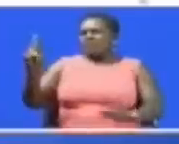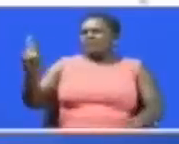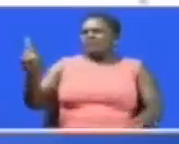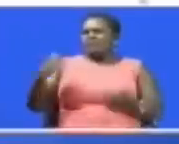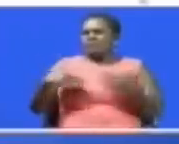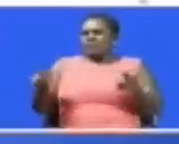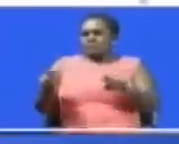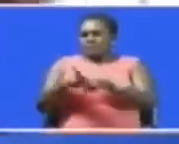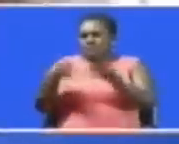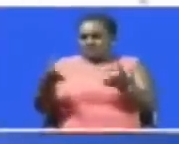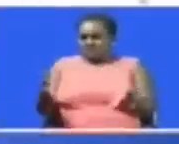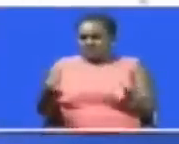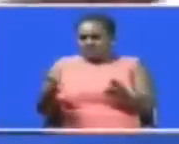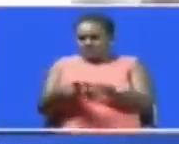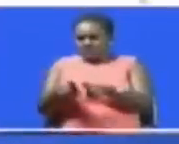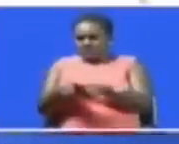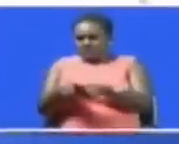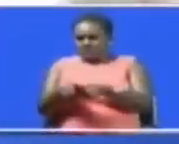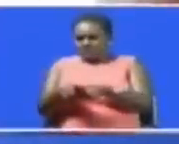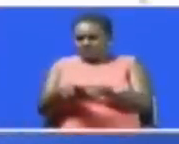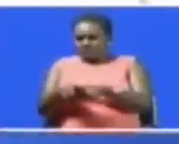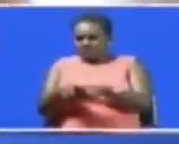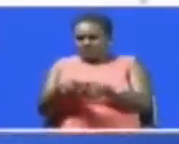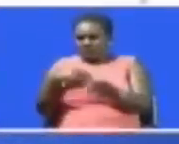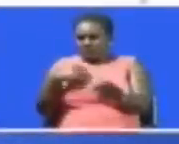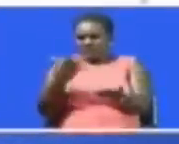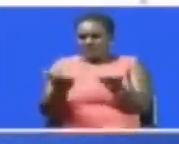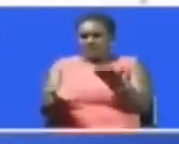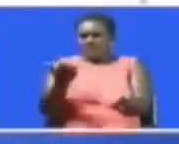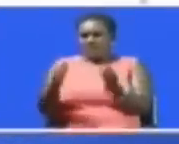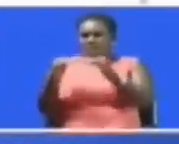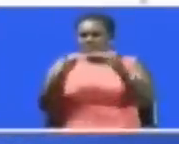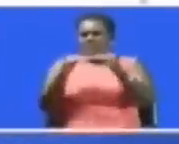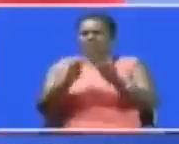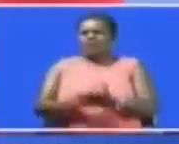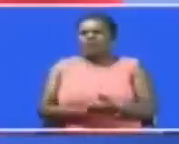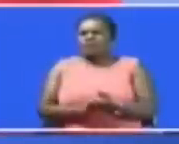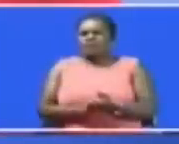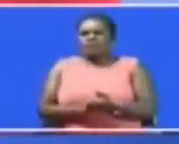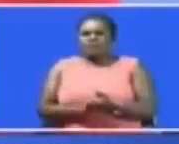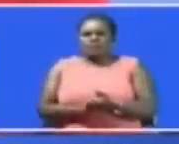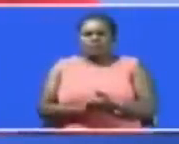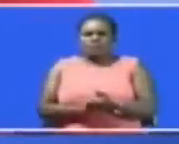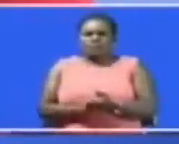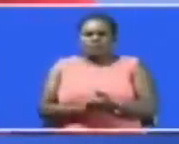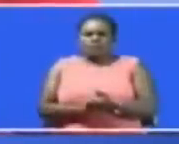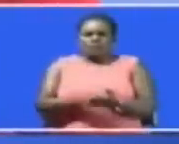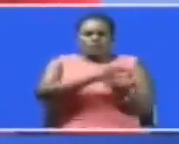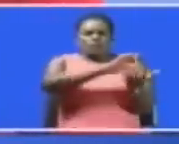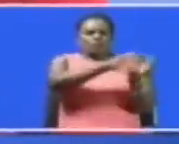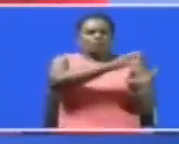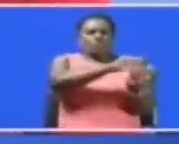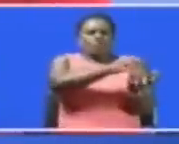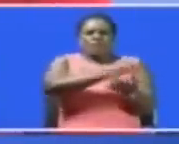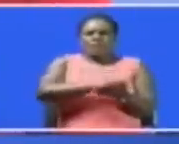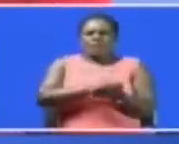his government. But even now, then you tend to have a fair balance. Okay, let's hear from Senator Murkomen. Please begin